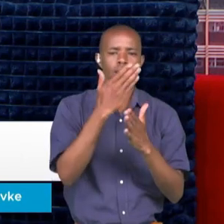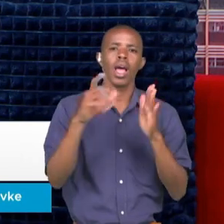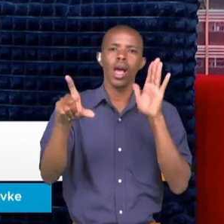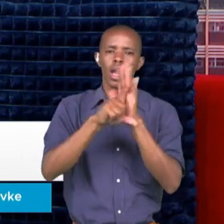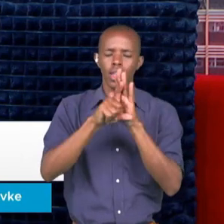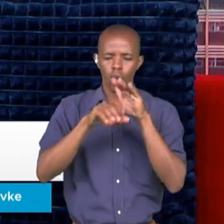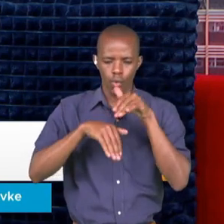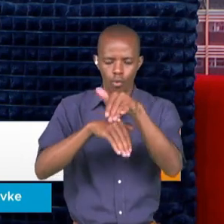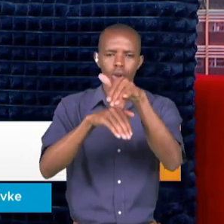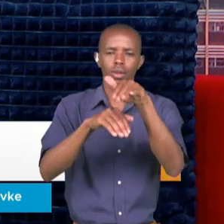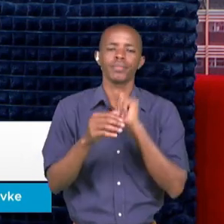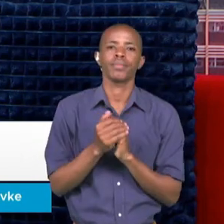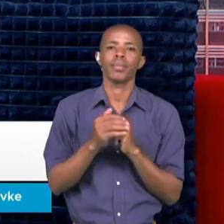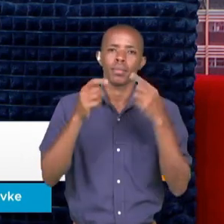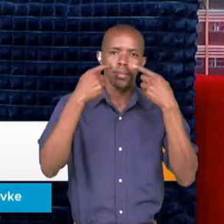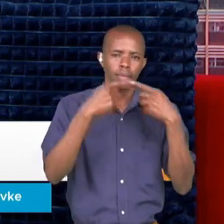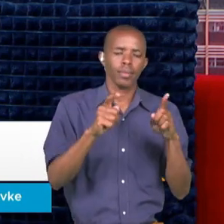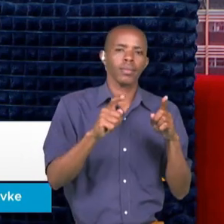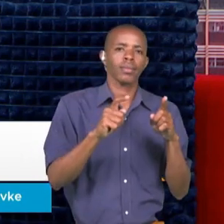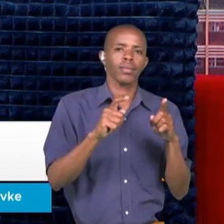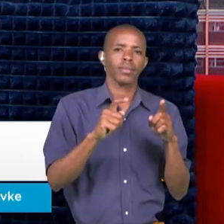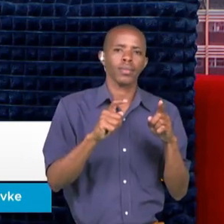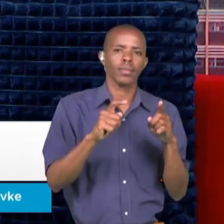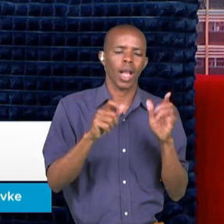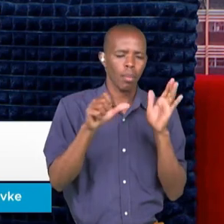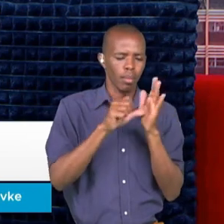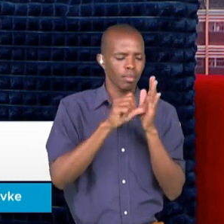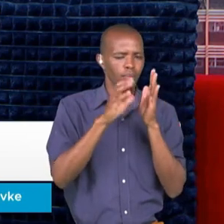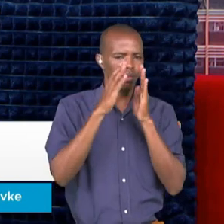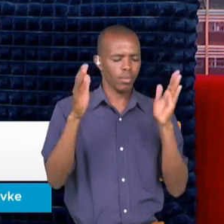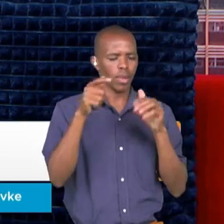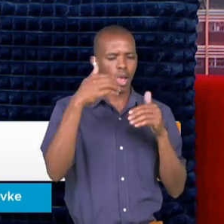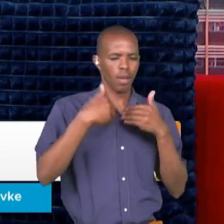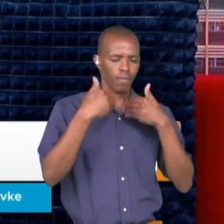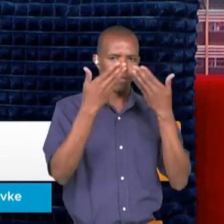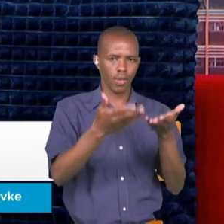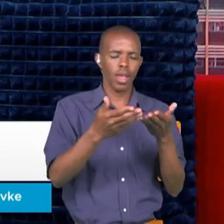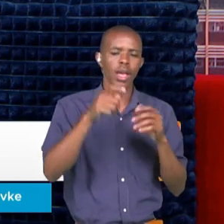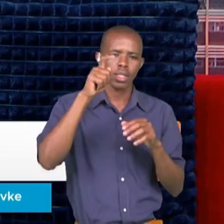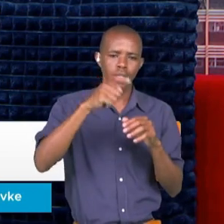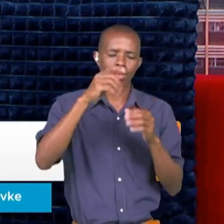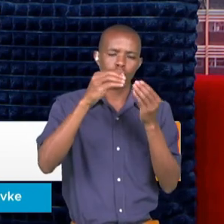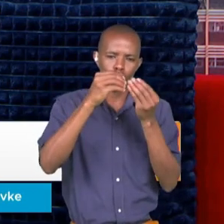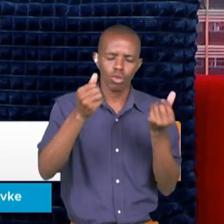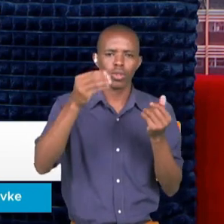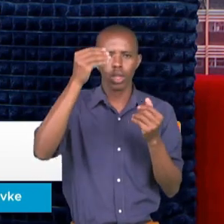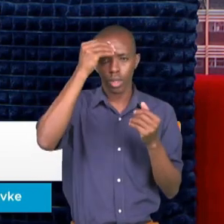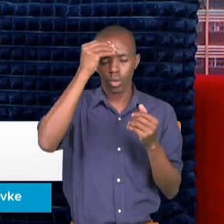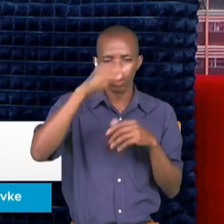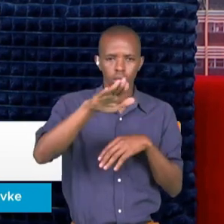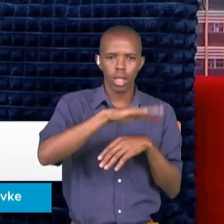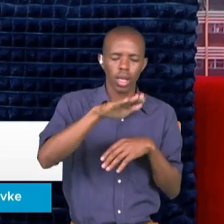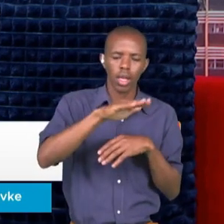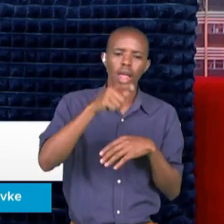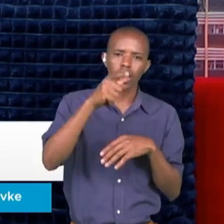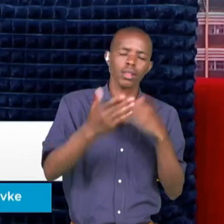is followed. Yeah. But there's a big gap mm-hmm. that needs to be filled in the education sector. And that may